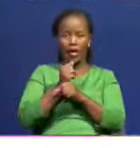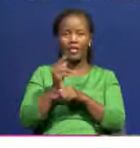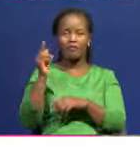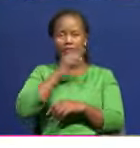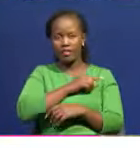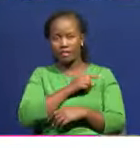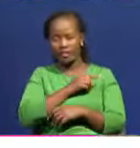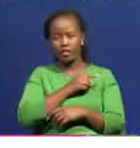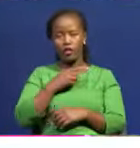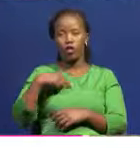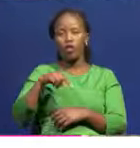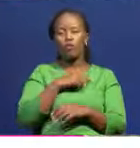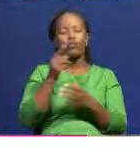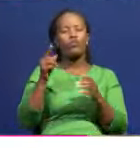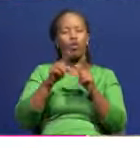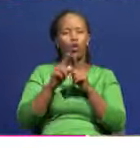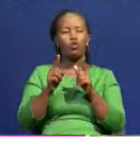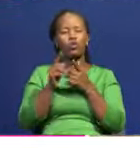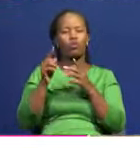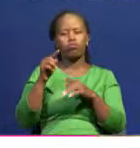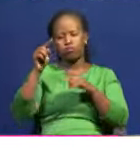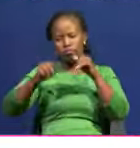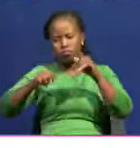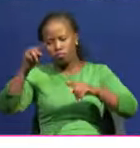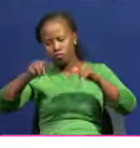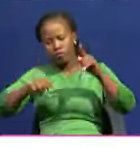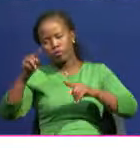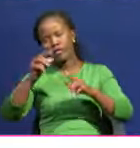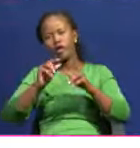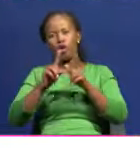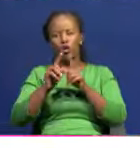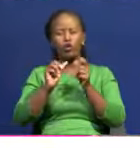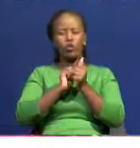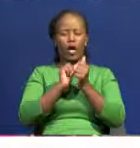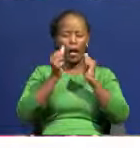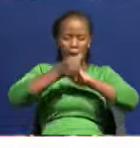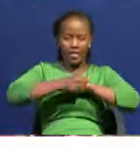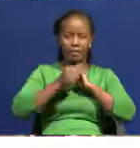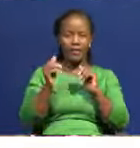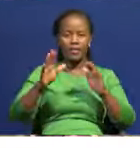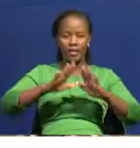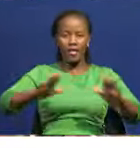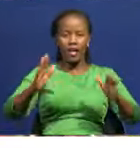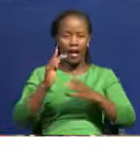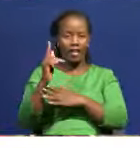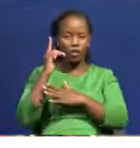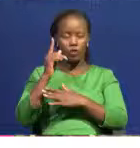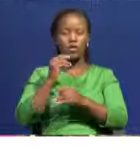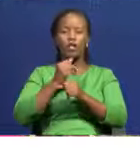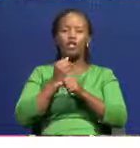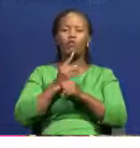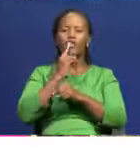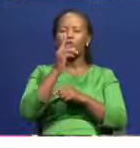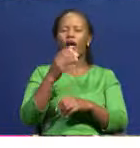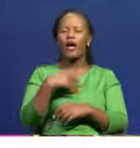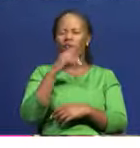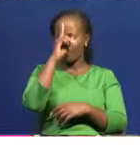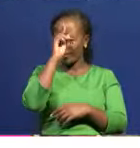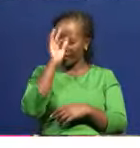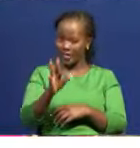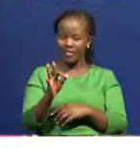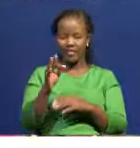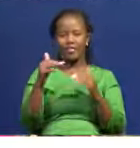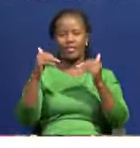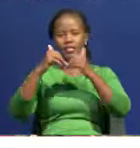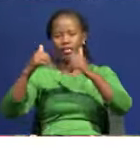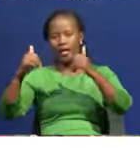be able to look at the land law and do rectification or amendment of the law to capture very serious loopholes